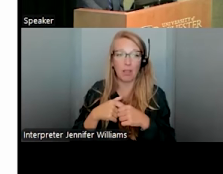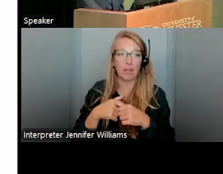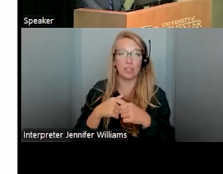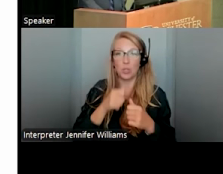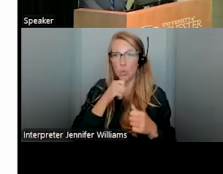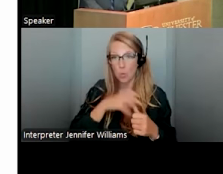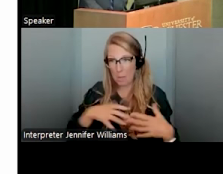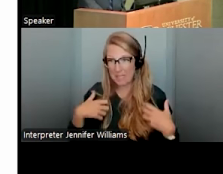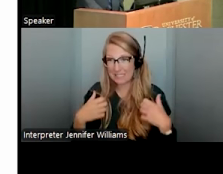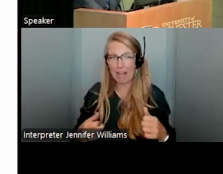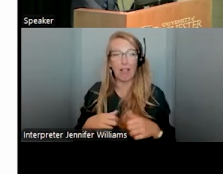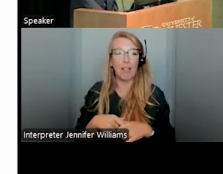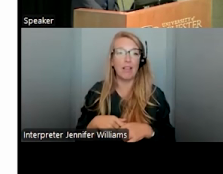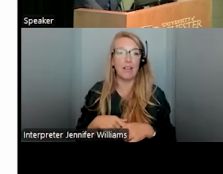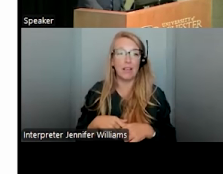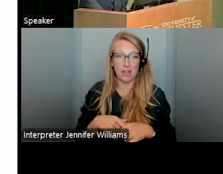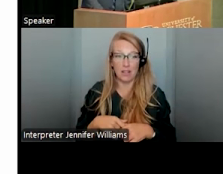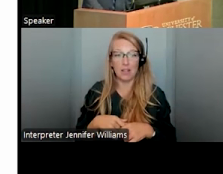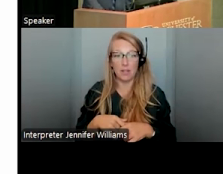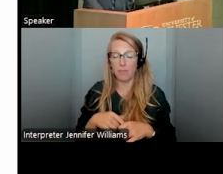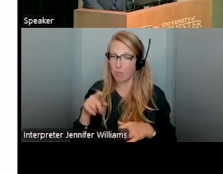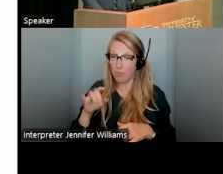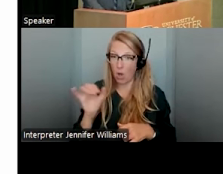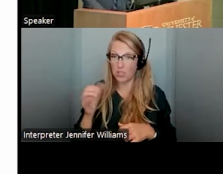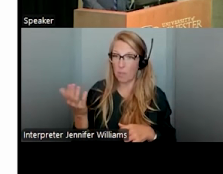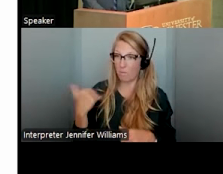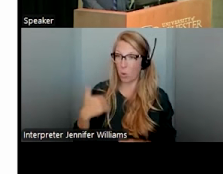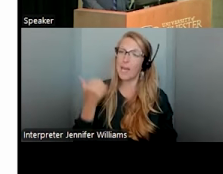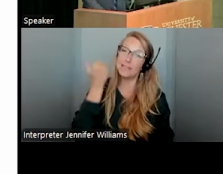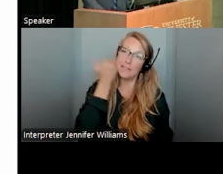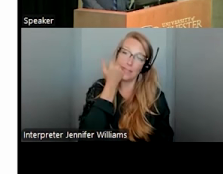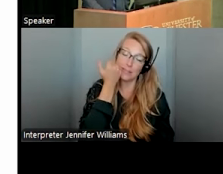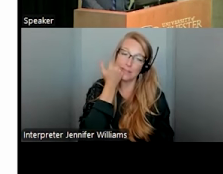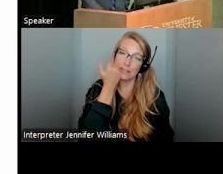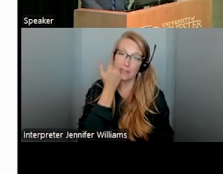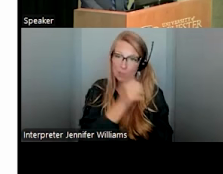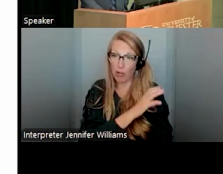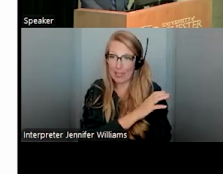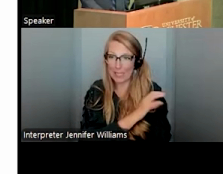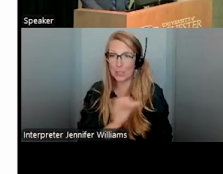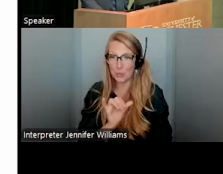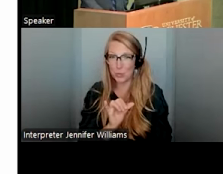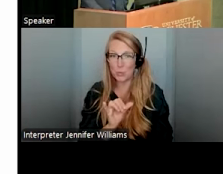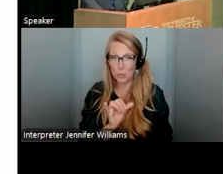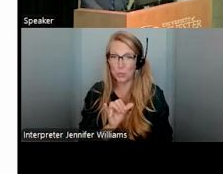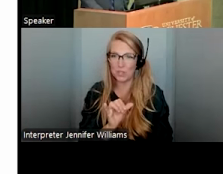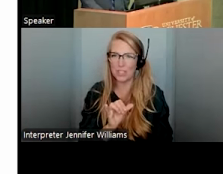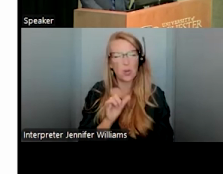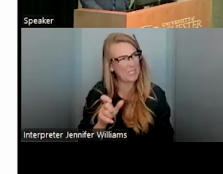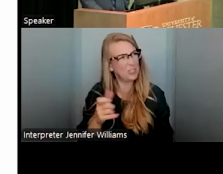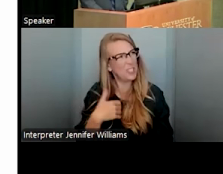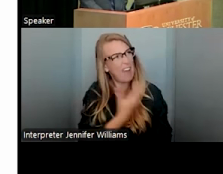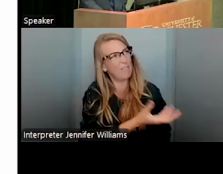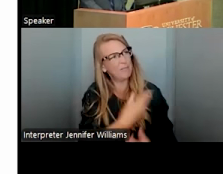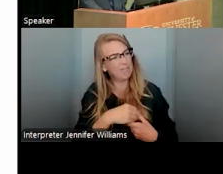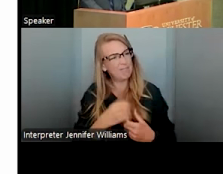we are planning to do. We used to also have a dental clinic, embedded clinic as well, and that's something that we should get back to